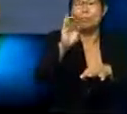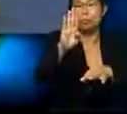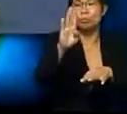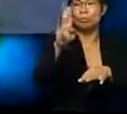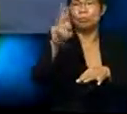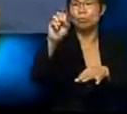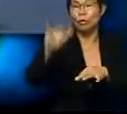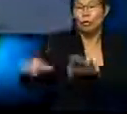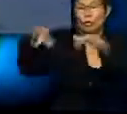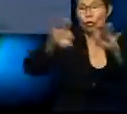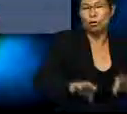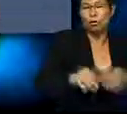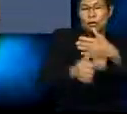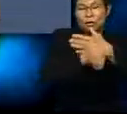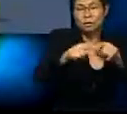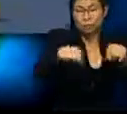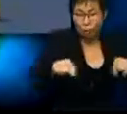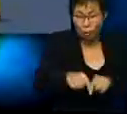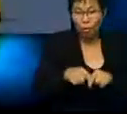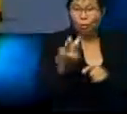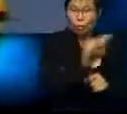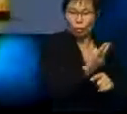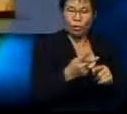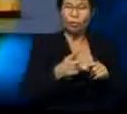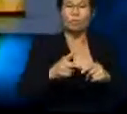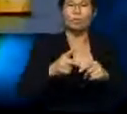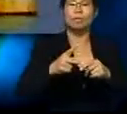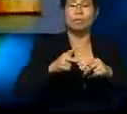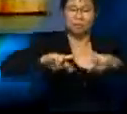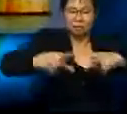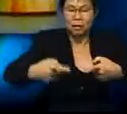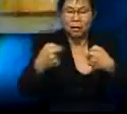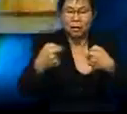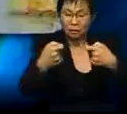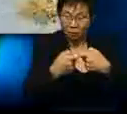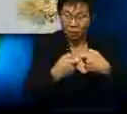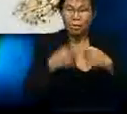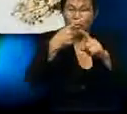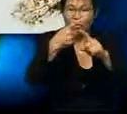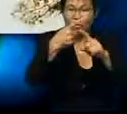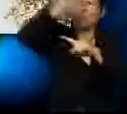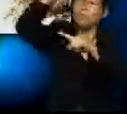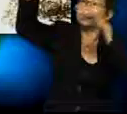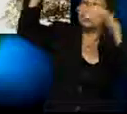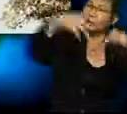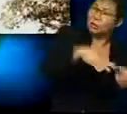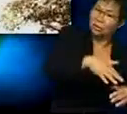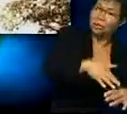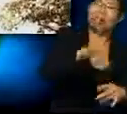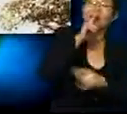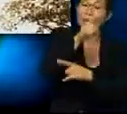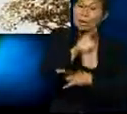dangerous spots. Both of them can be powered by electricity generated from sunshine.